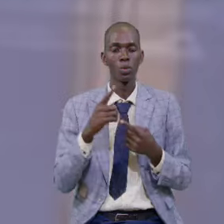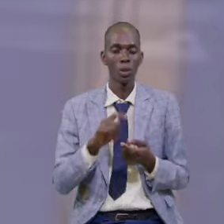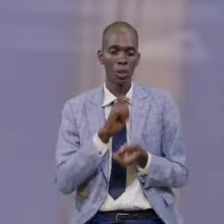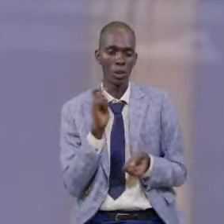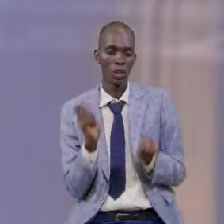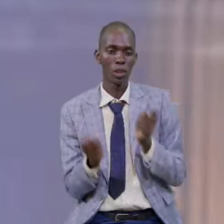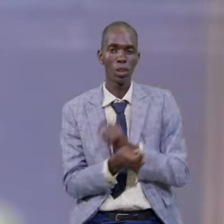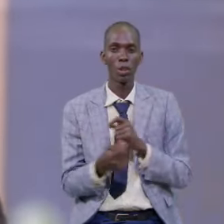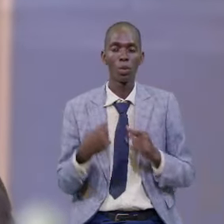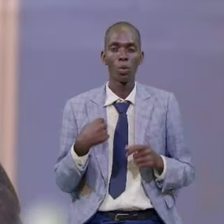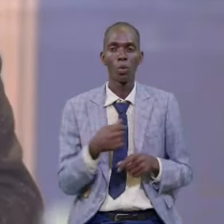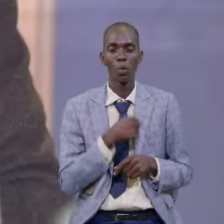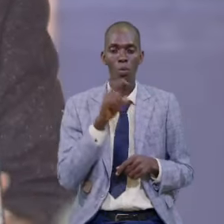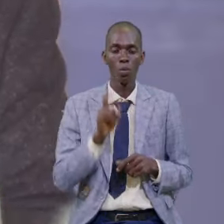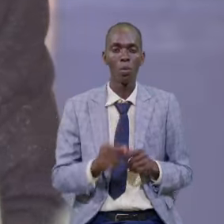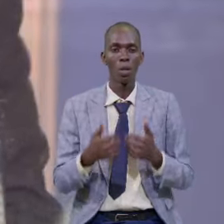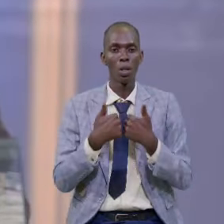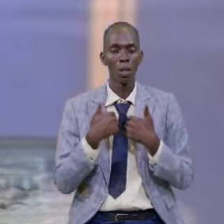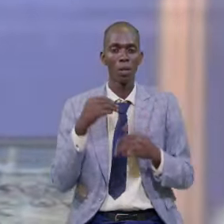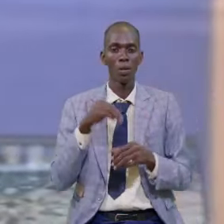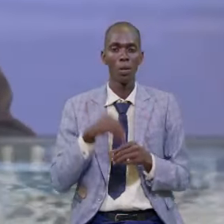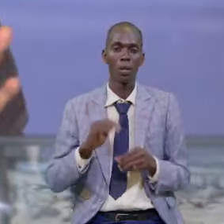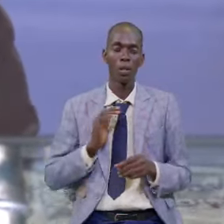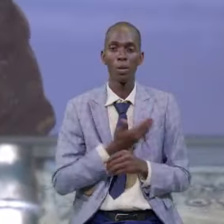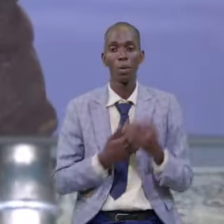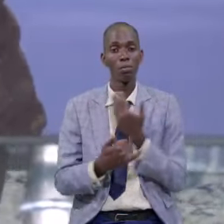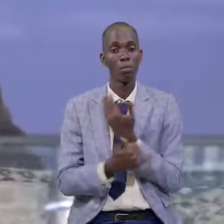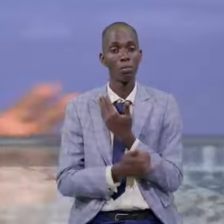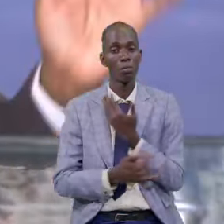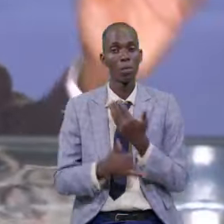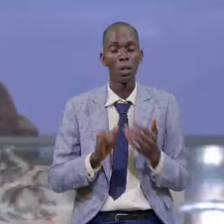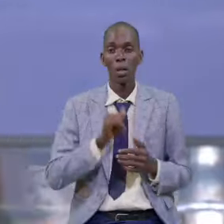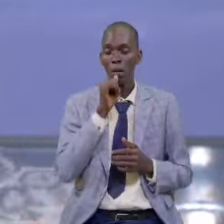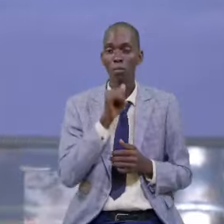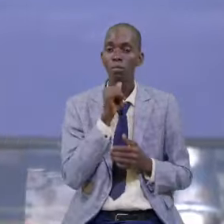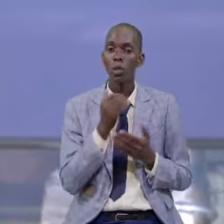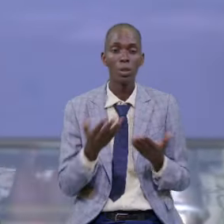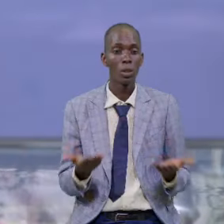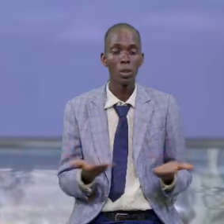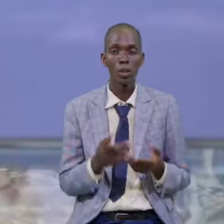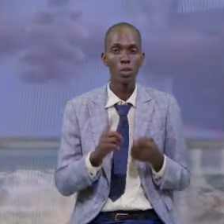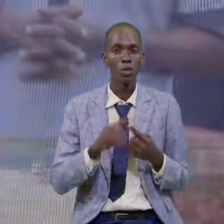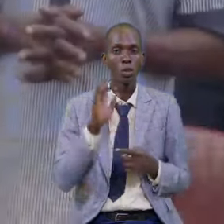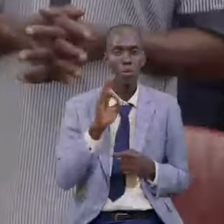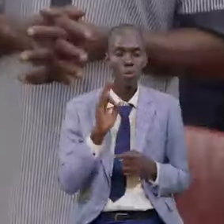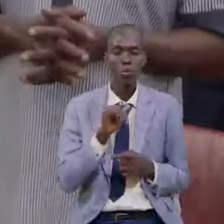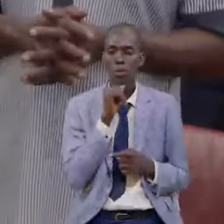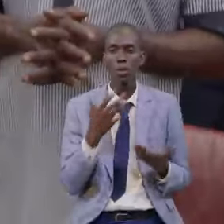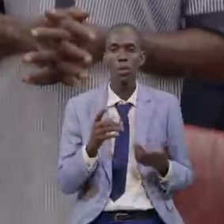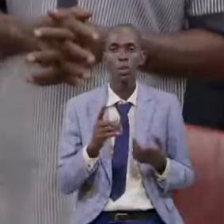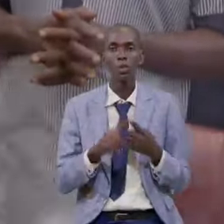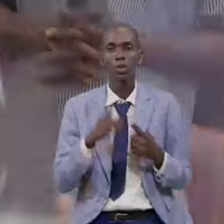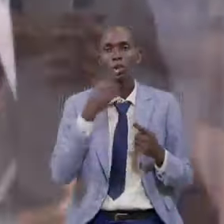have in our country. I'm not here to preach. I'm not going to say much. I'm just going